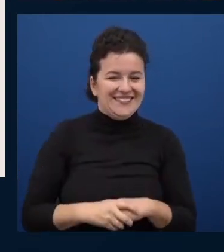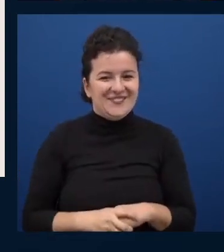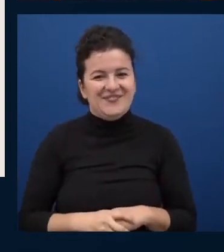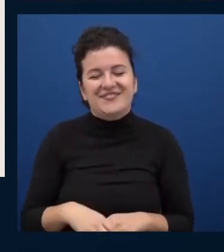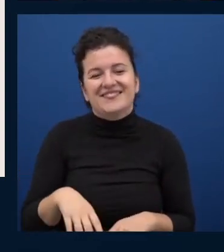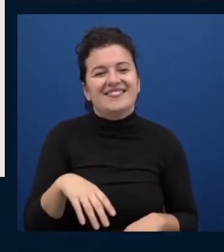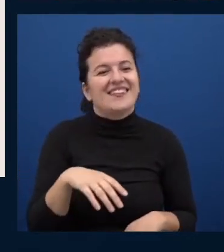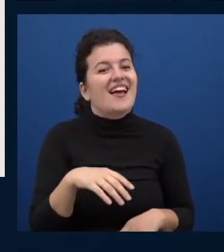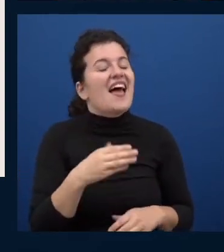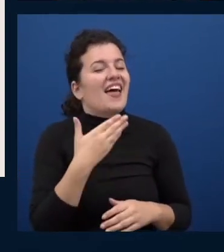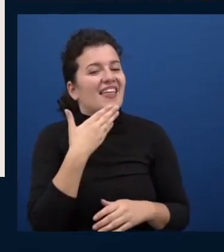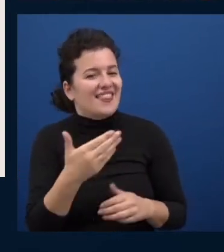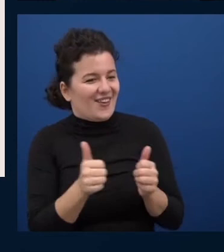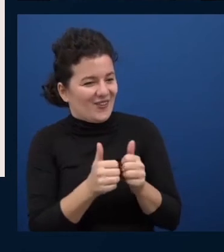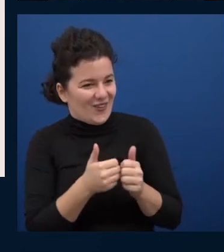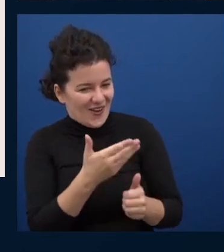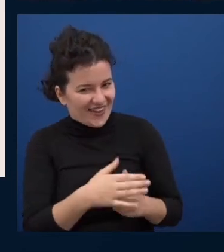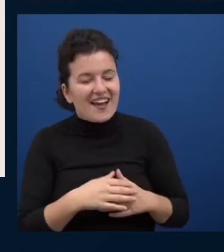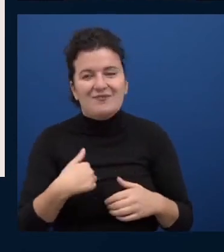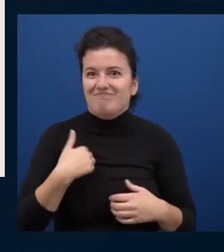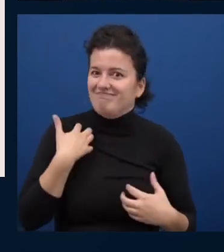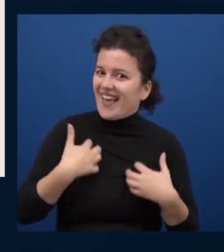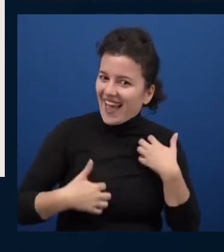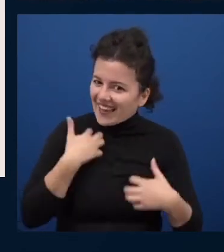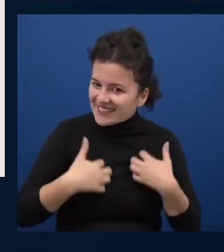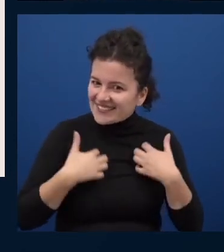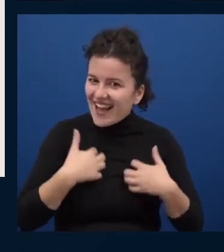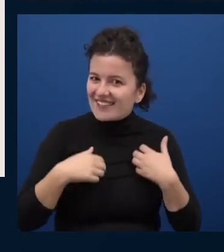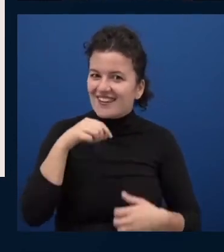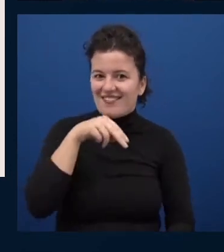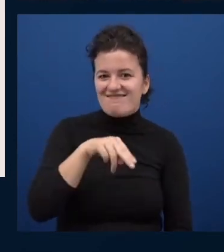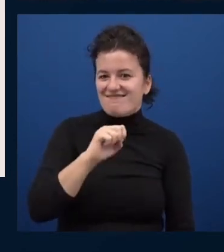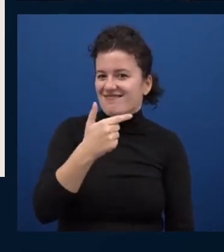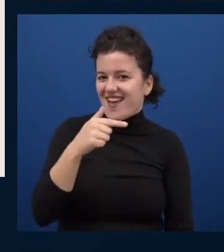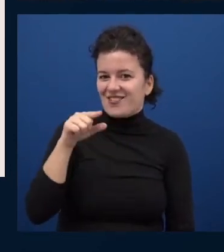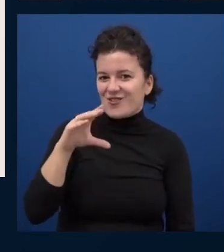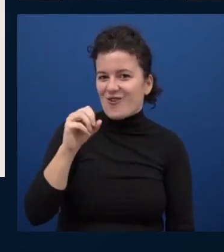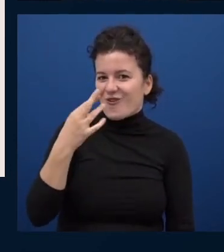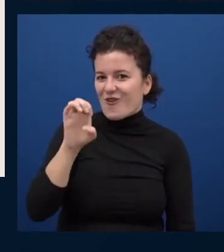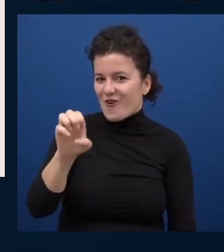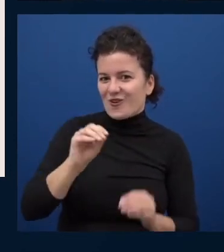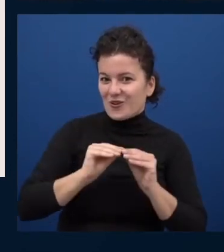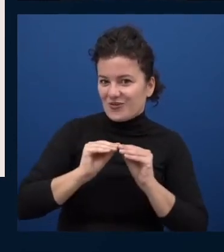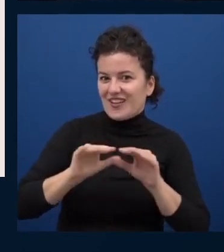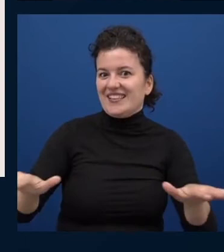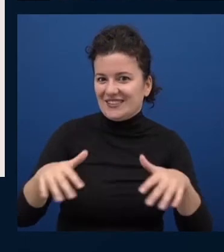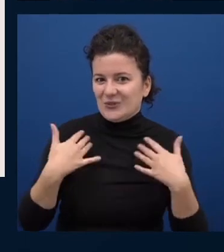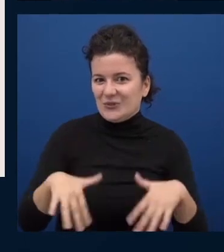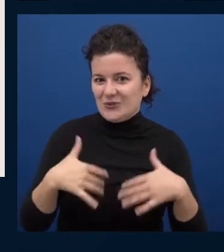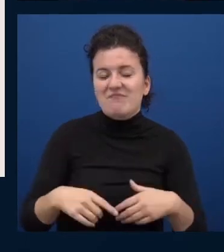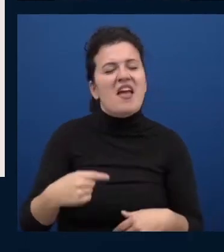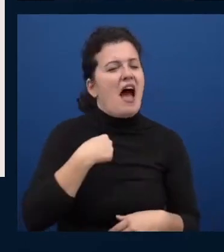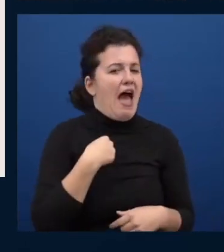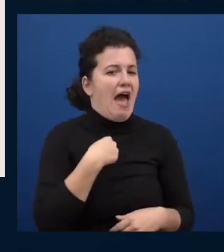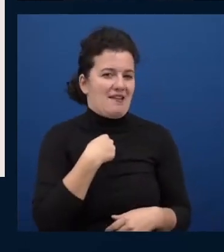I am super excited about the .netcore release. Me as a long-time Mac user,